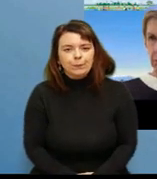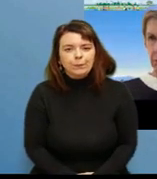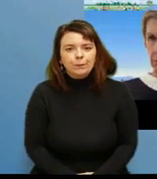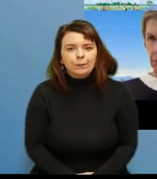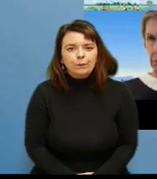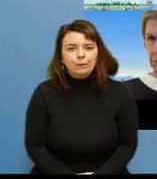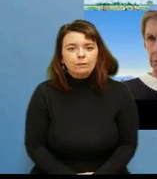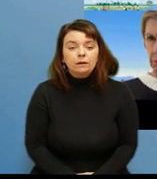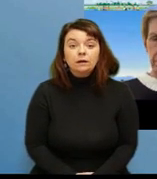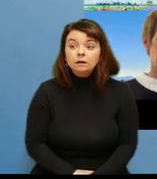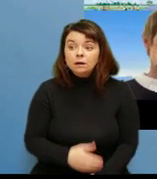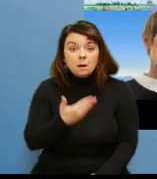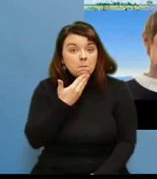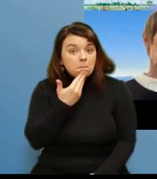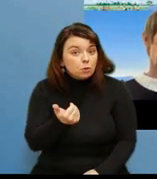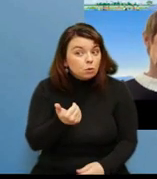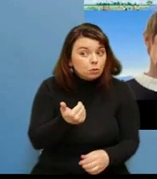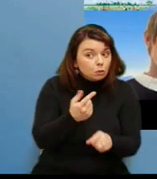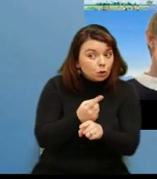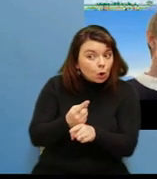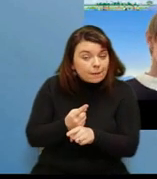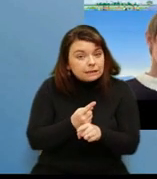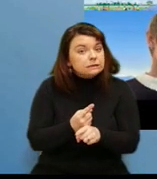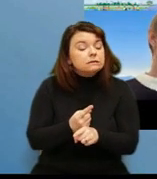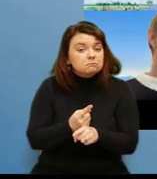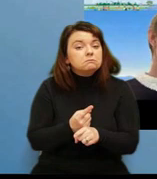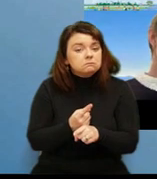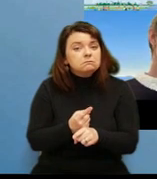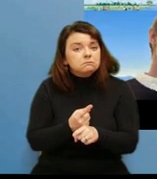Good. If there are no further comments,